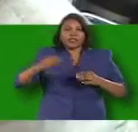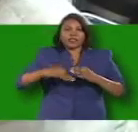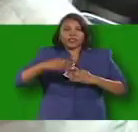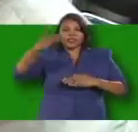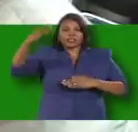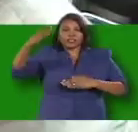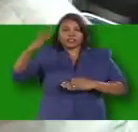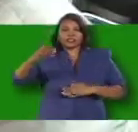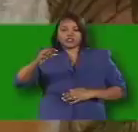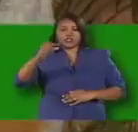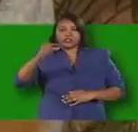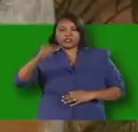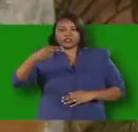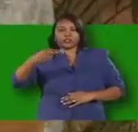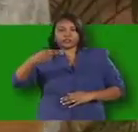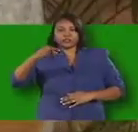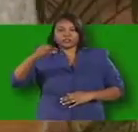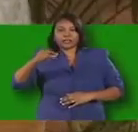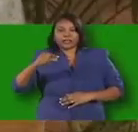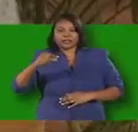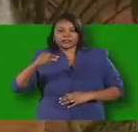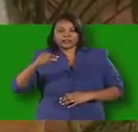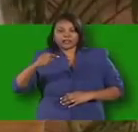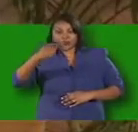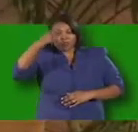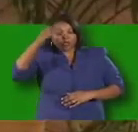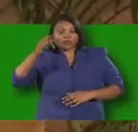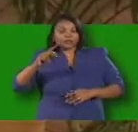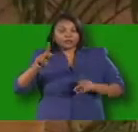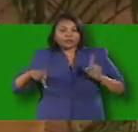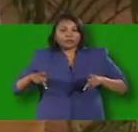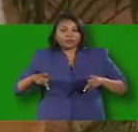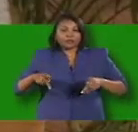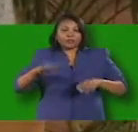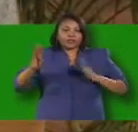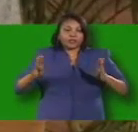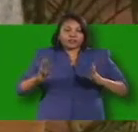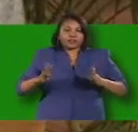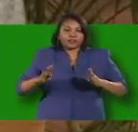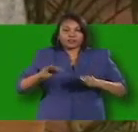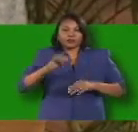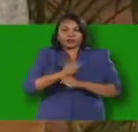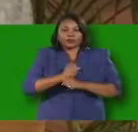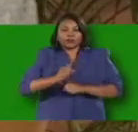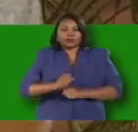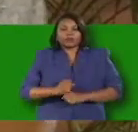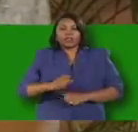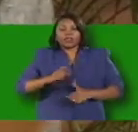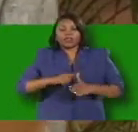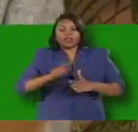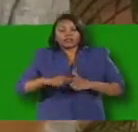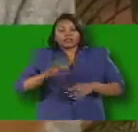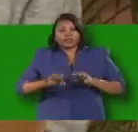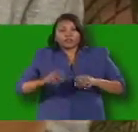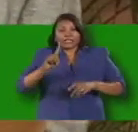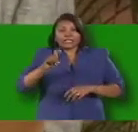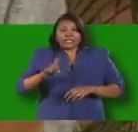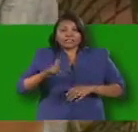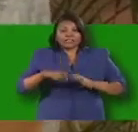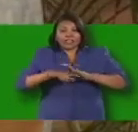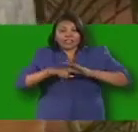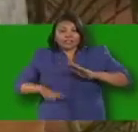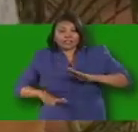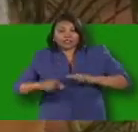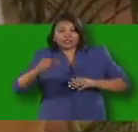as a consequence of human activity, then cutting greenhouse gas emissions will require that all